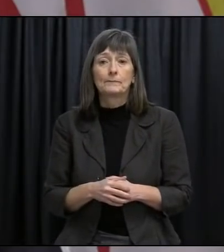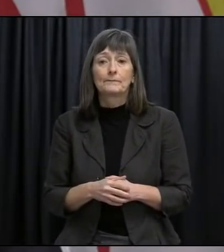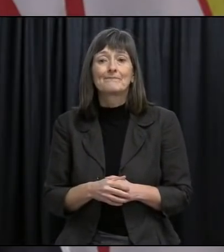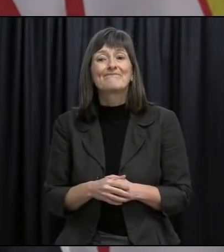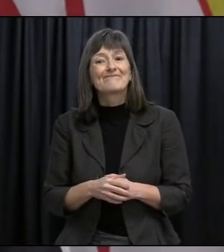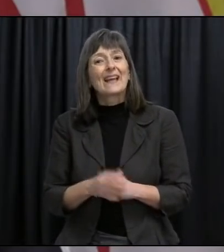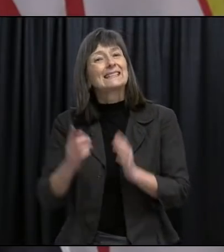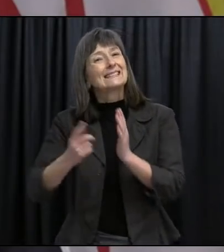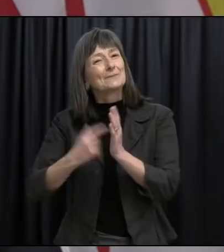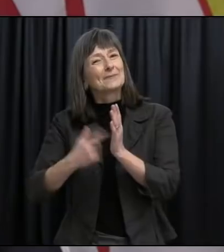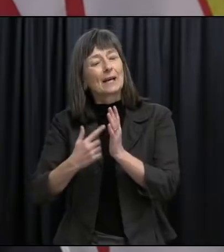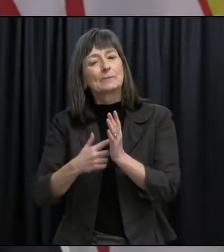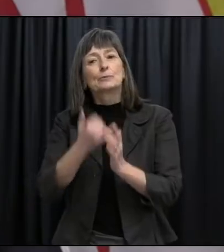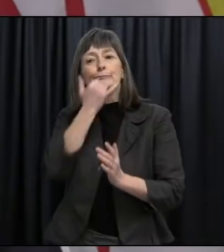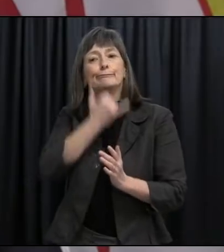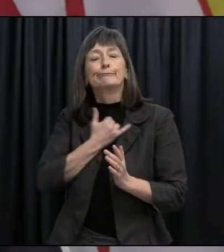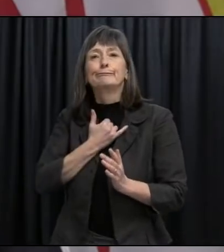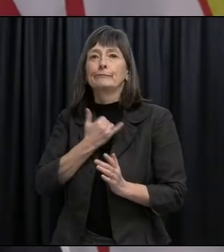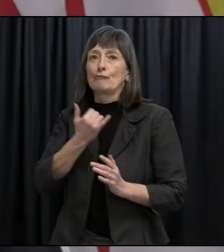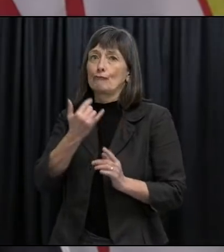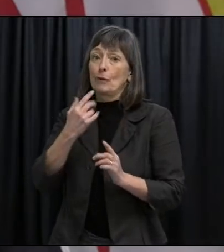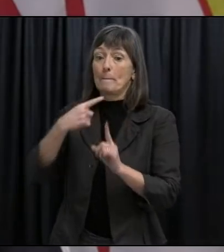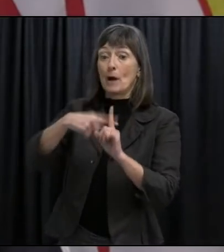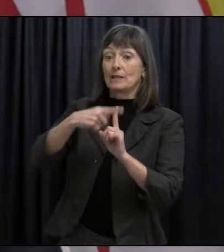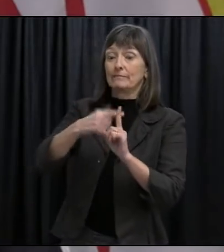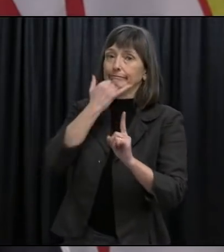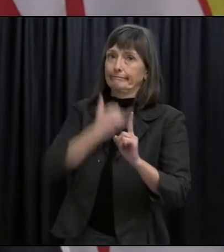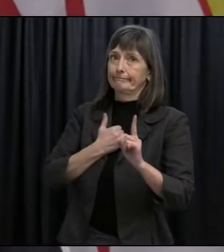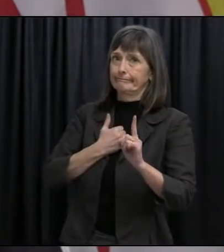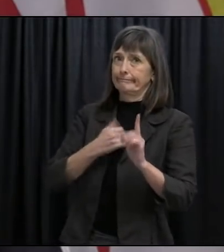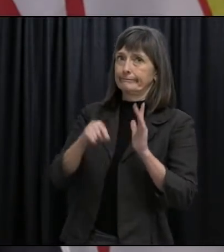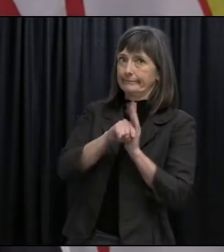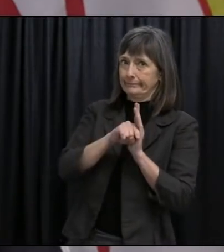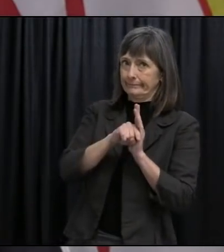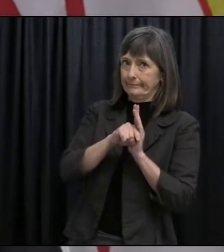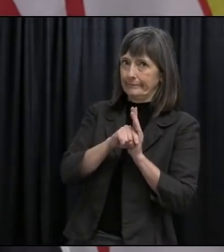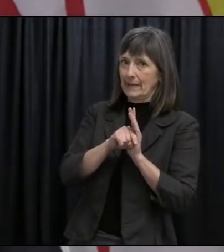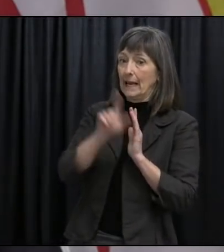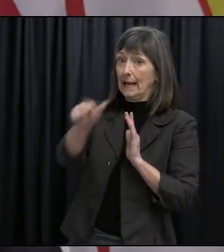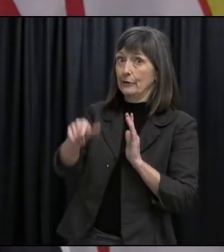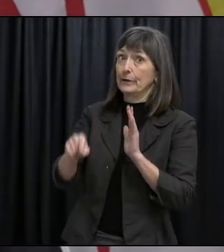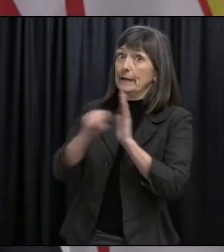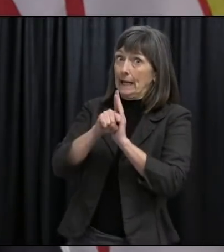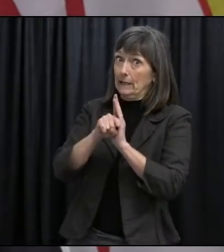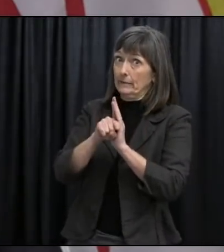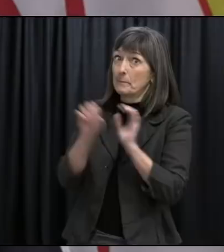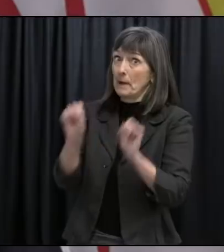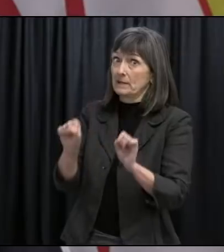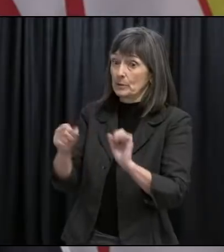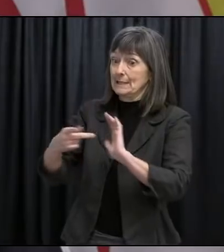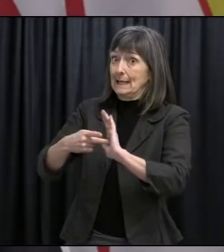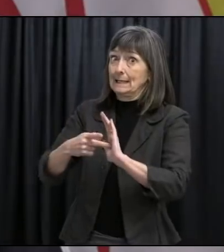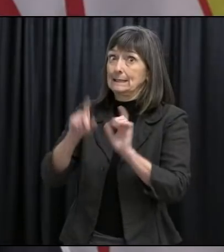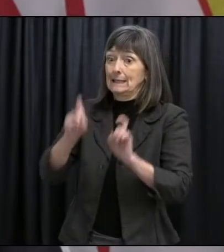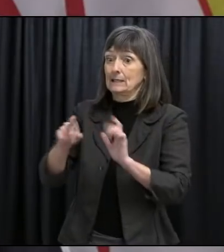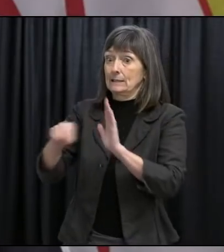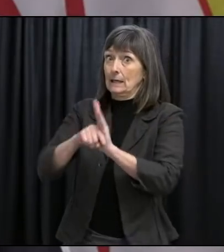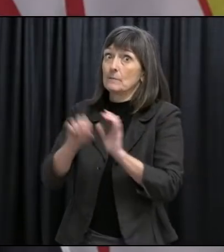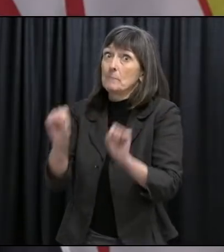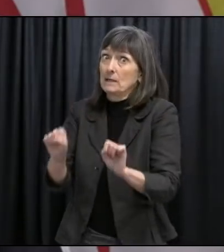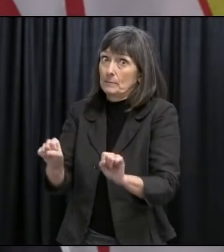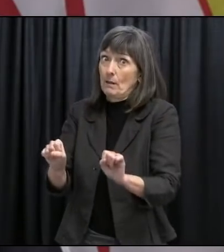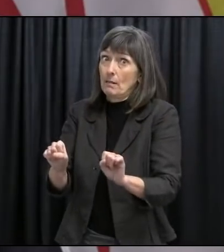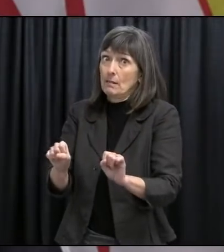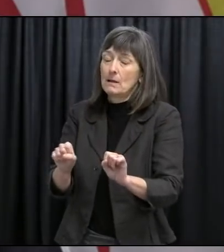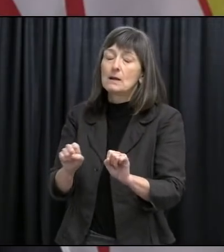higher false negative rate. So that's why everybody who has a test has to continue to isolate until they get their test result back, and that is confirmed a negative